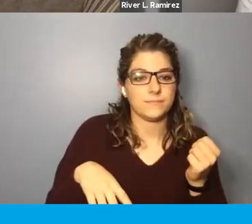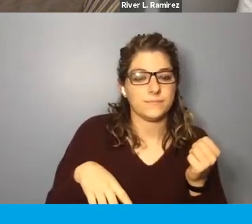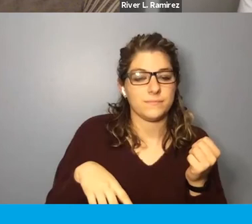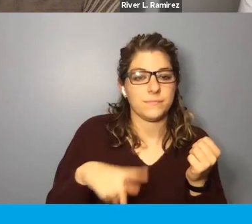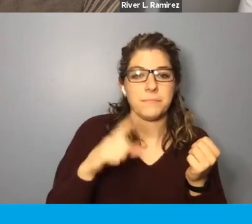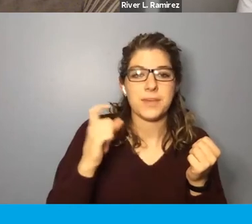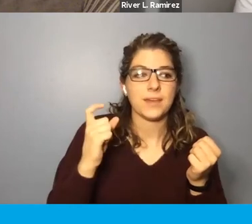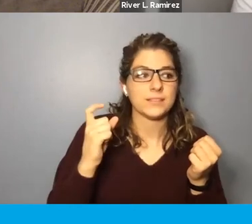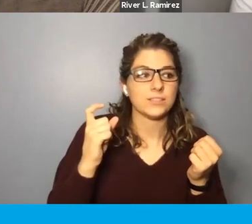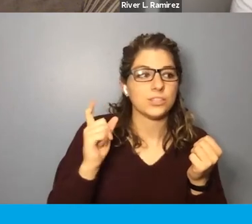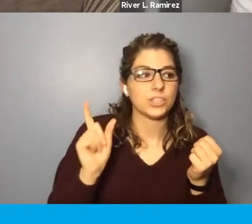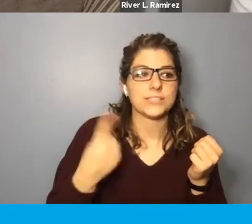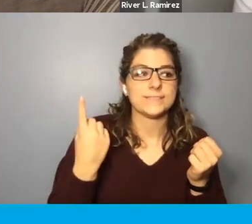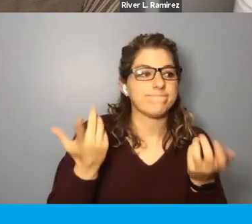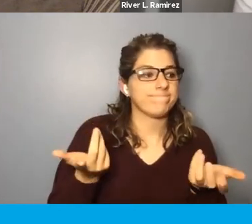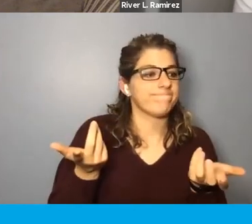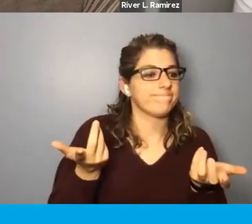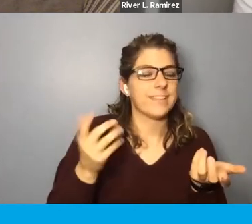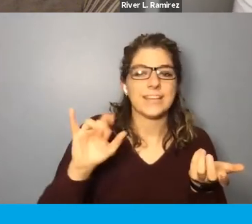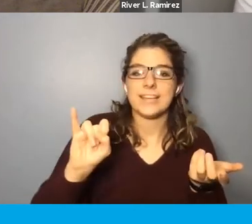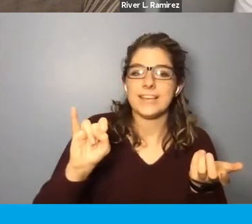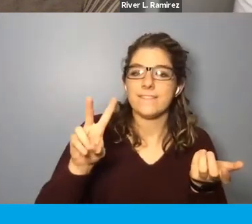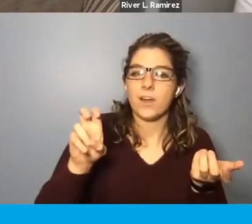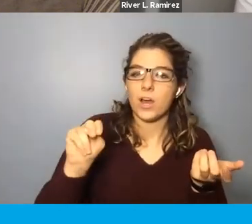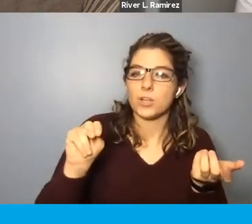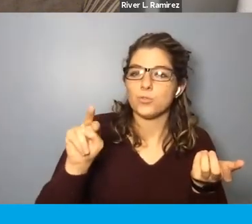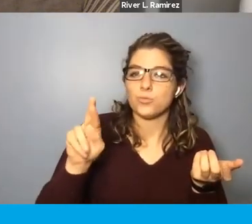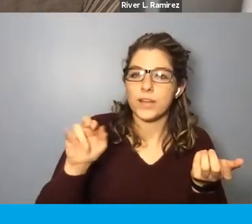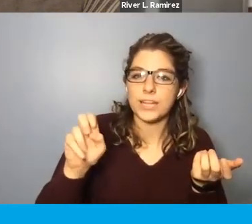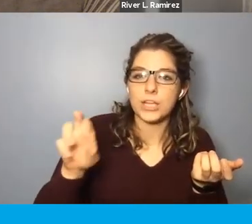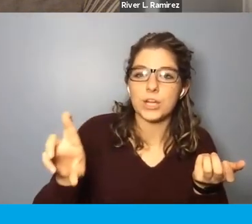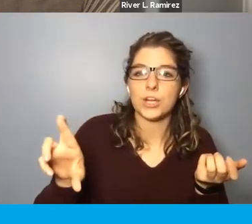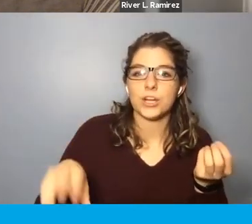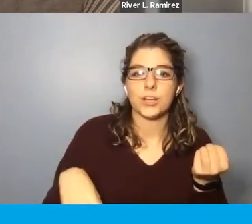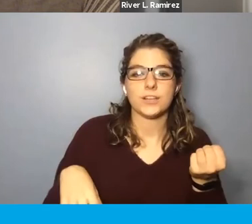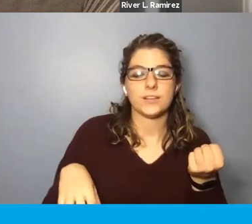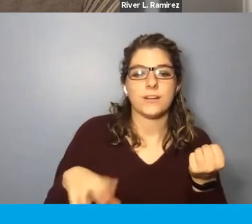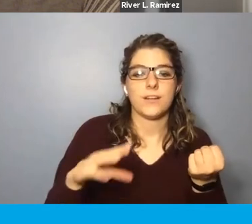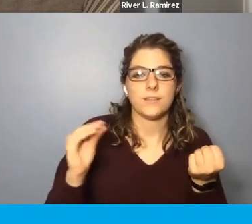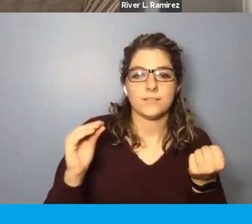Because it's just like Yvonne Rainier and